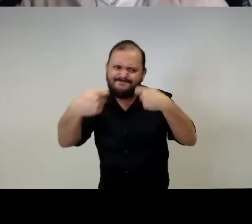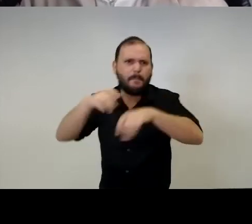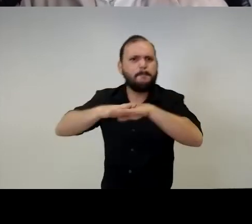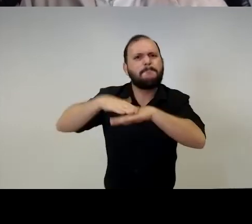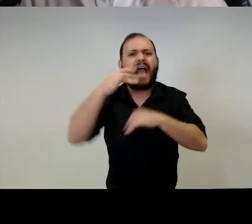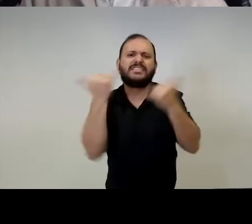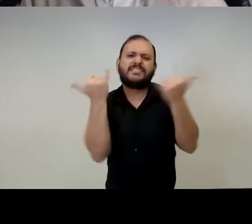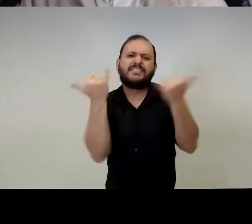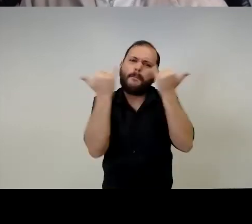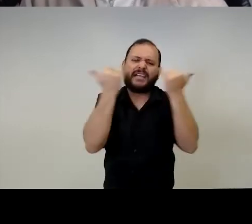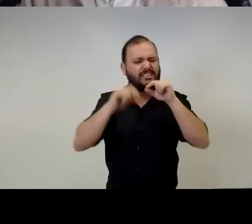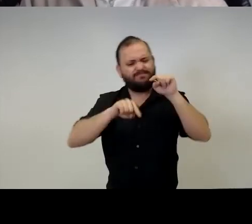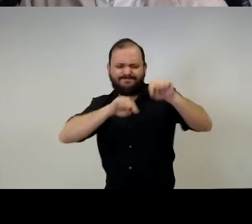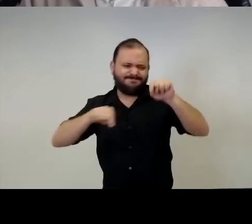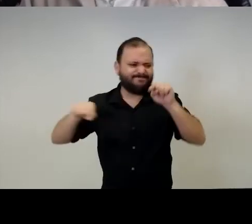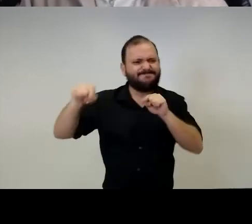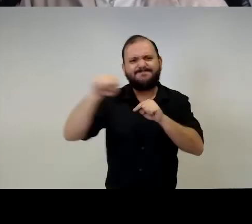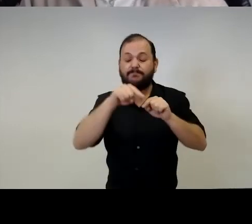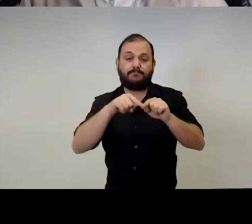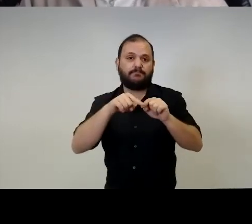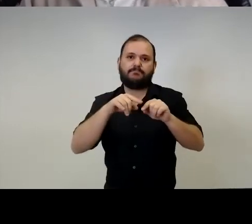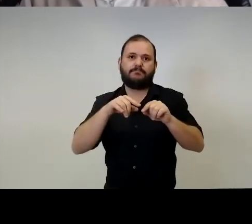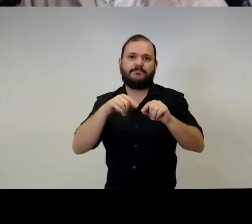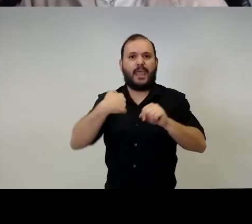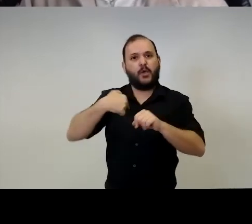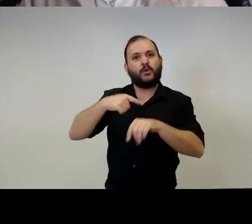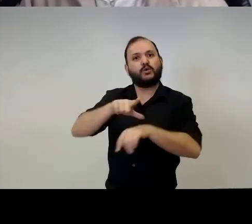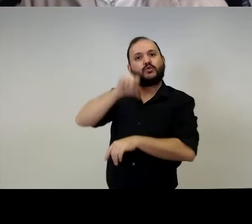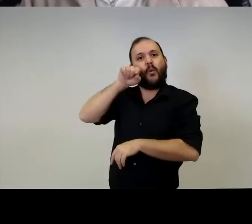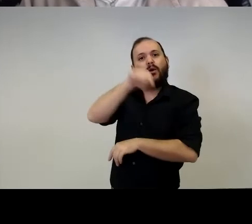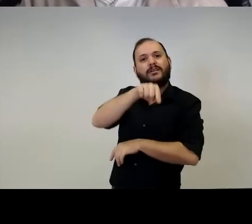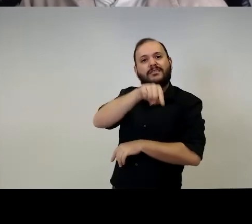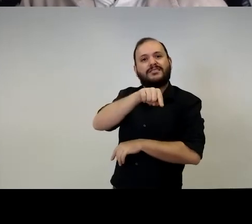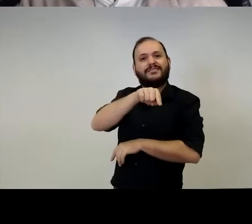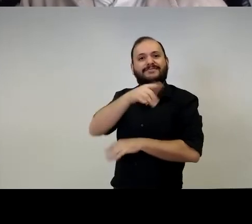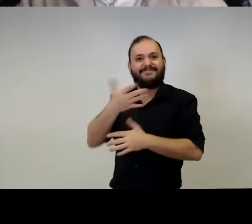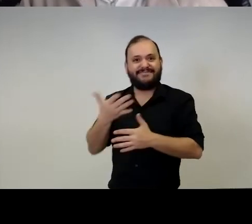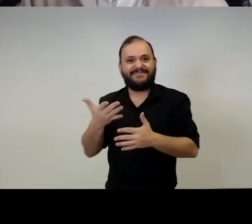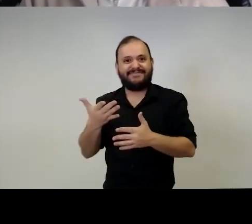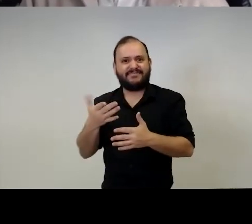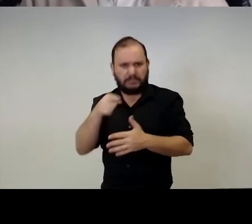think it happens in conference interpreting quite often.